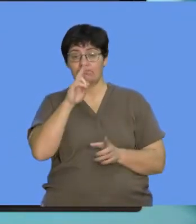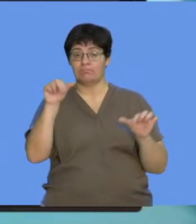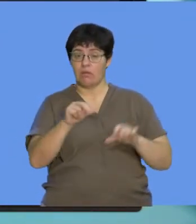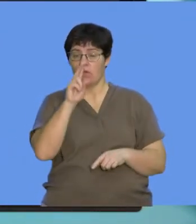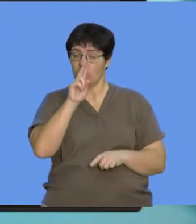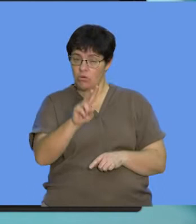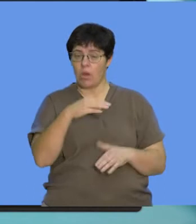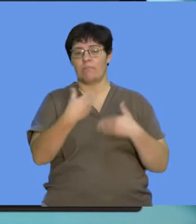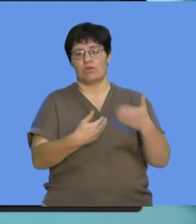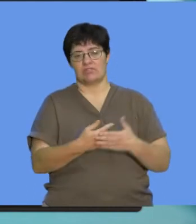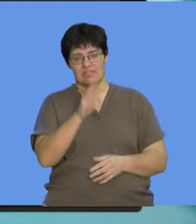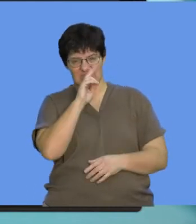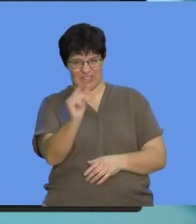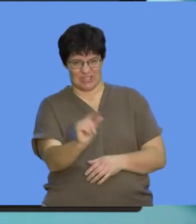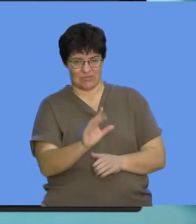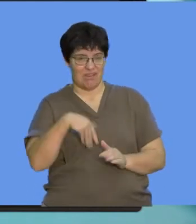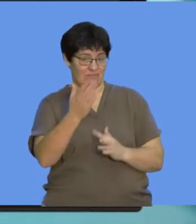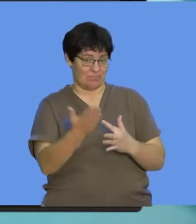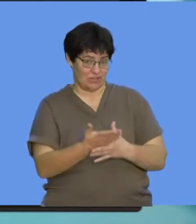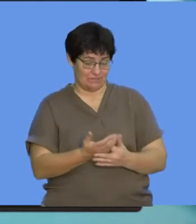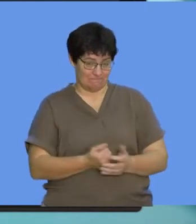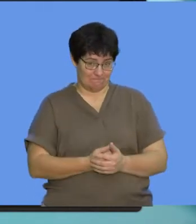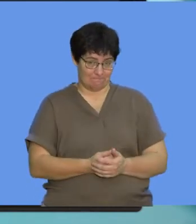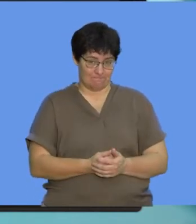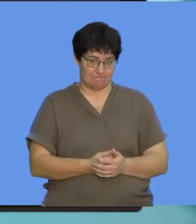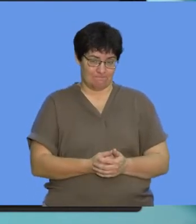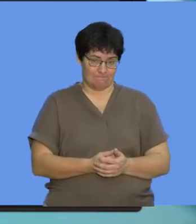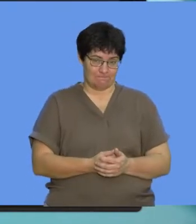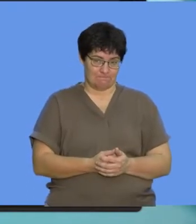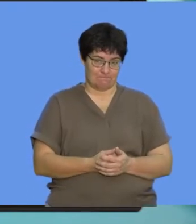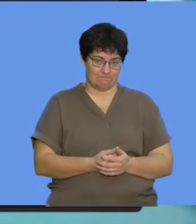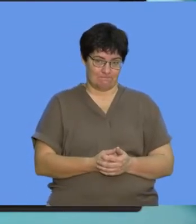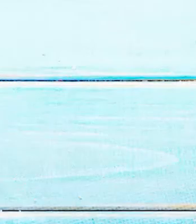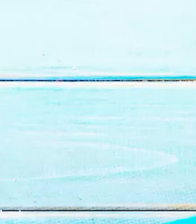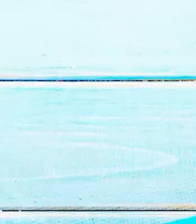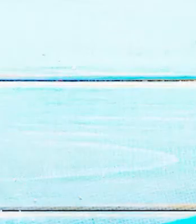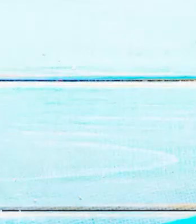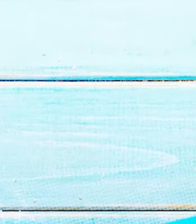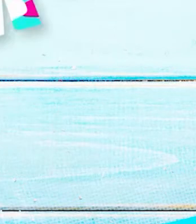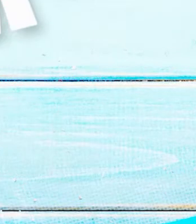of DNA replication. See you in a little while, shortly after the break.